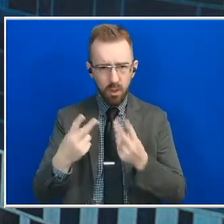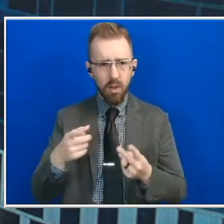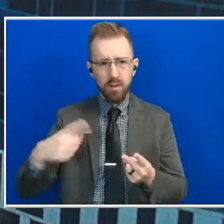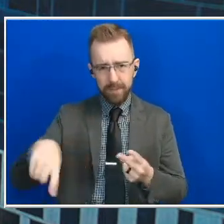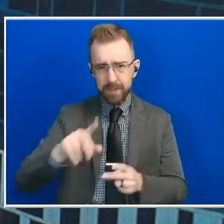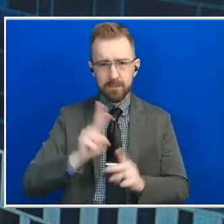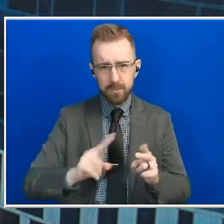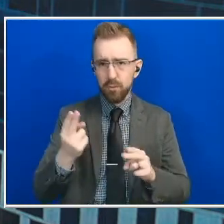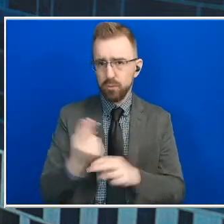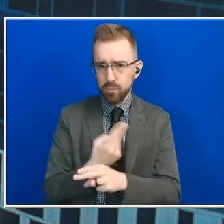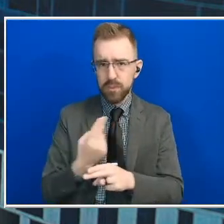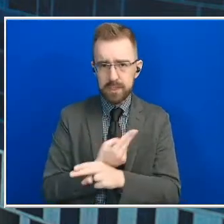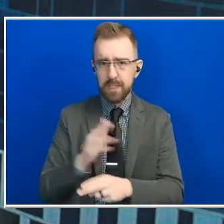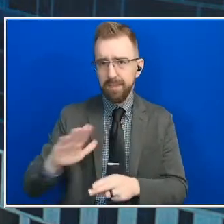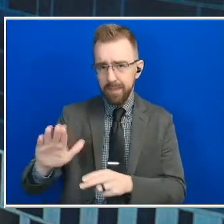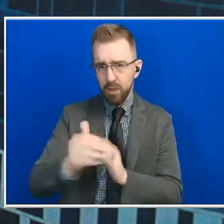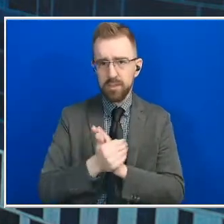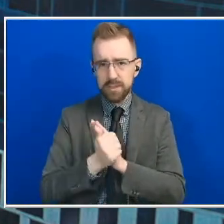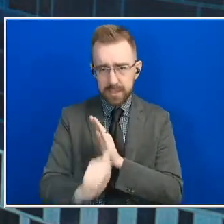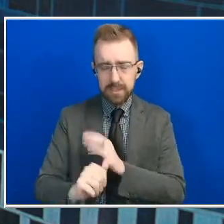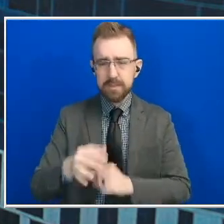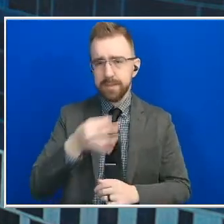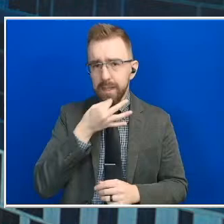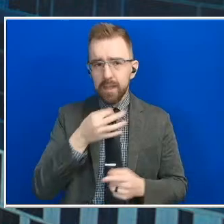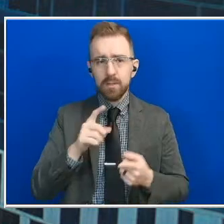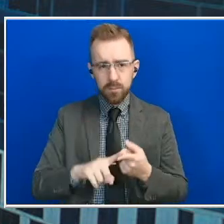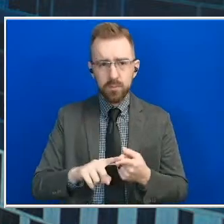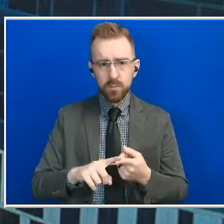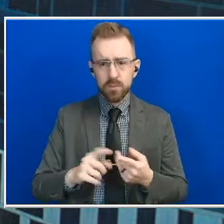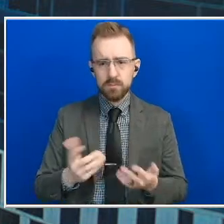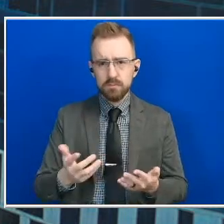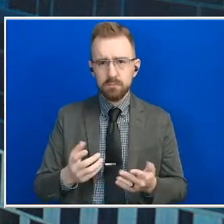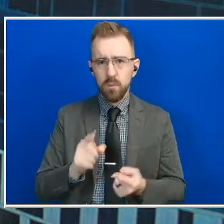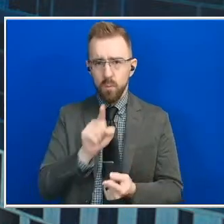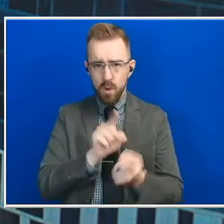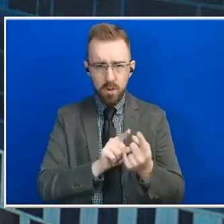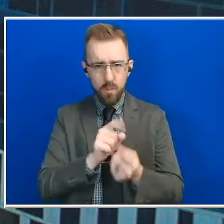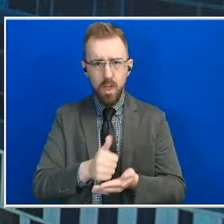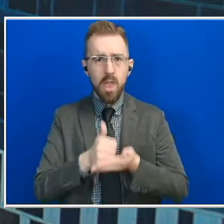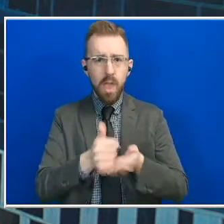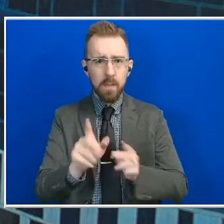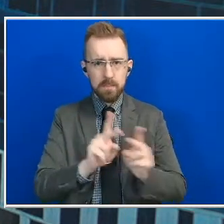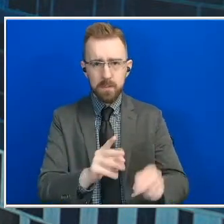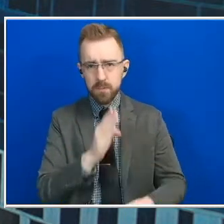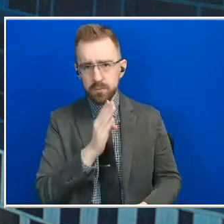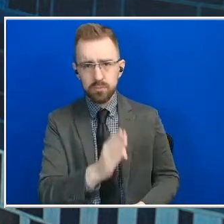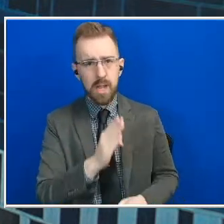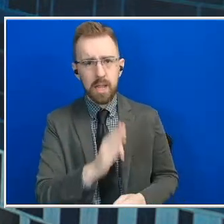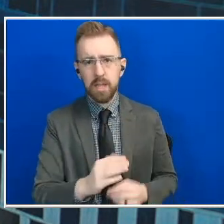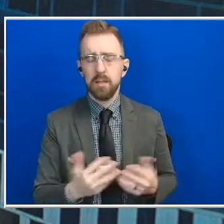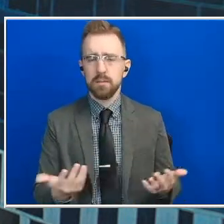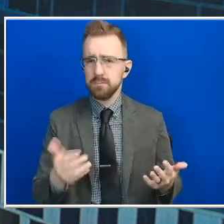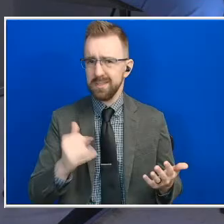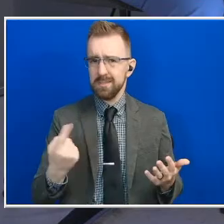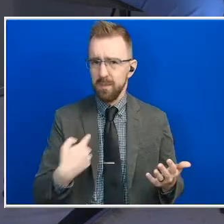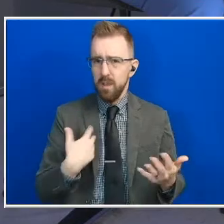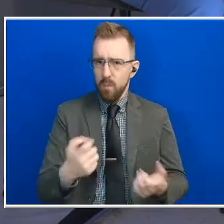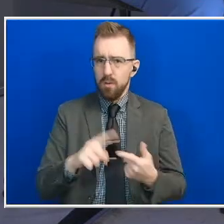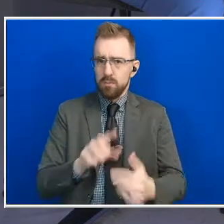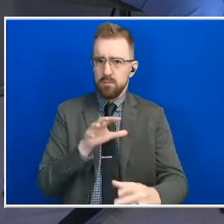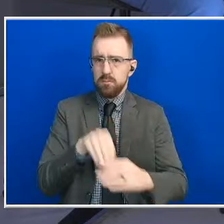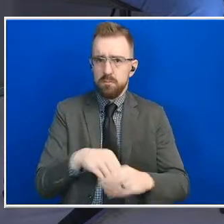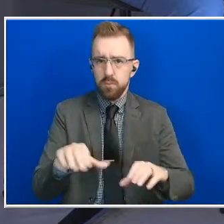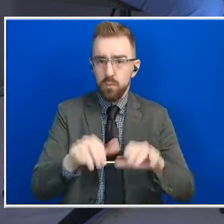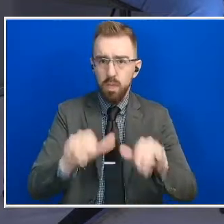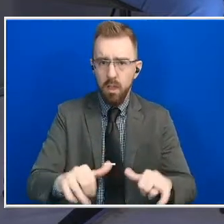their skills and their talents to one-to-one help people directly. And that's something that I want to do. And you were 38 at the